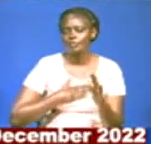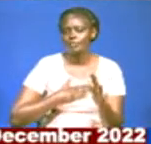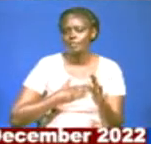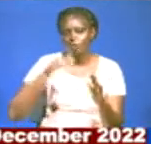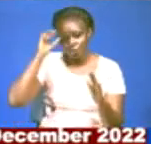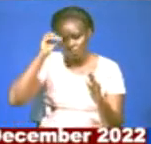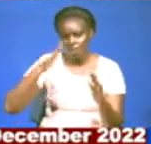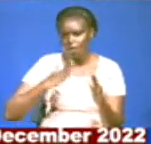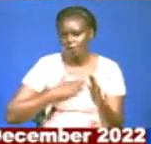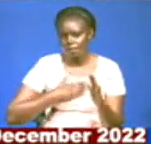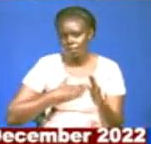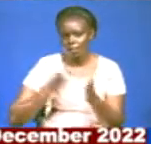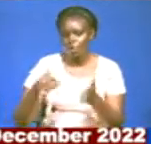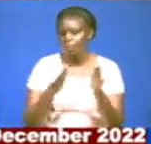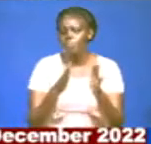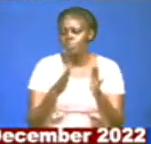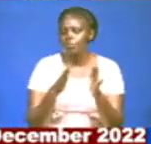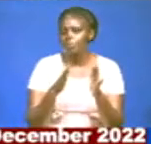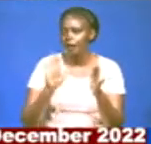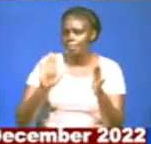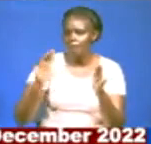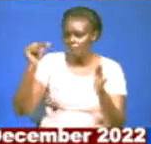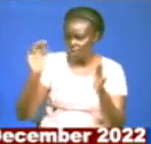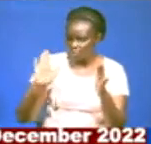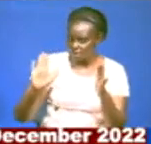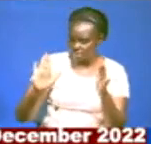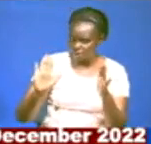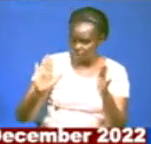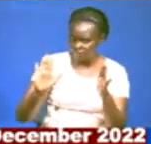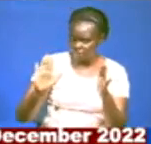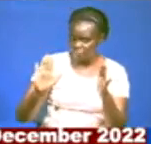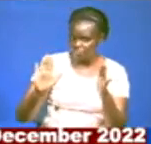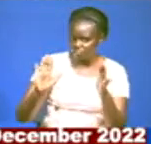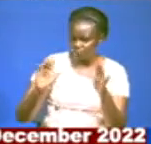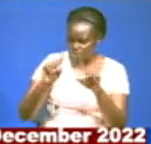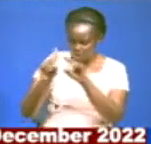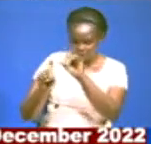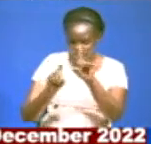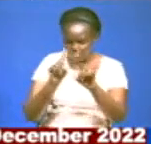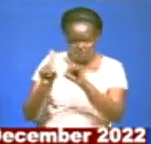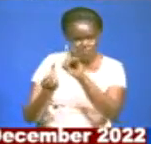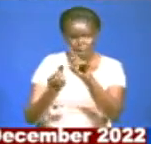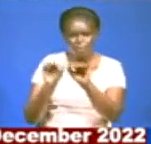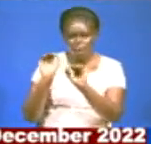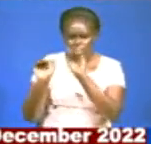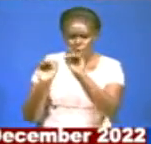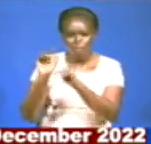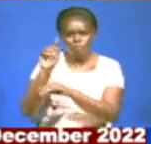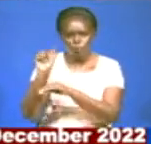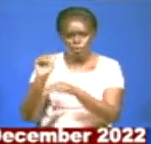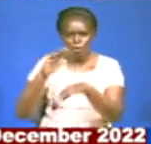it is actually an opportunity for the governor to be cross-examined on